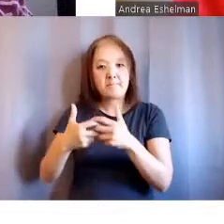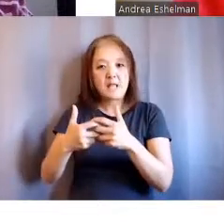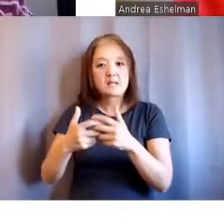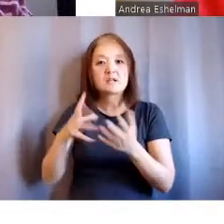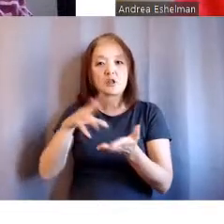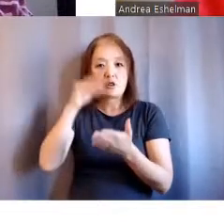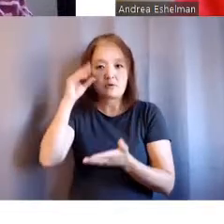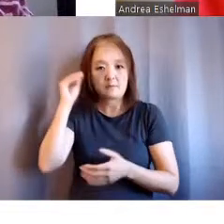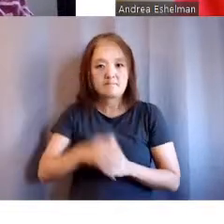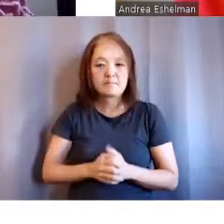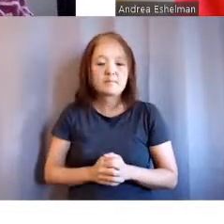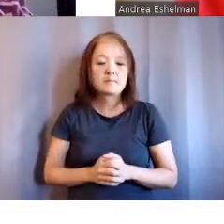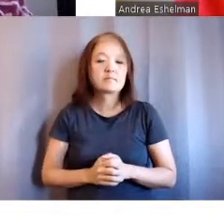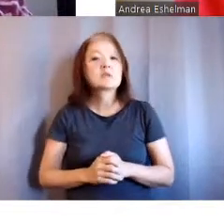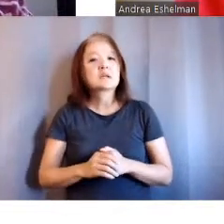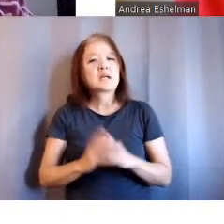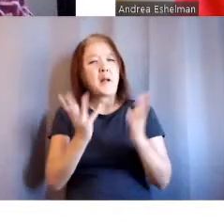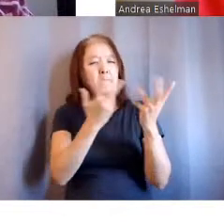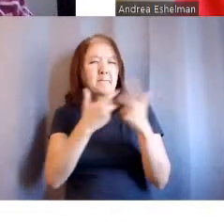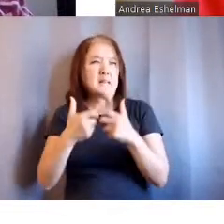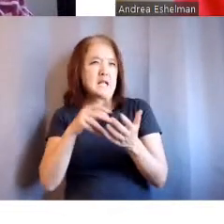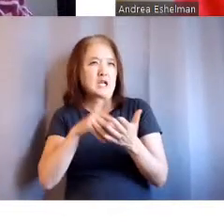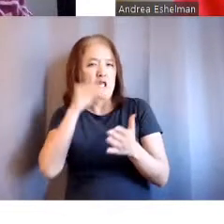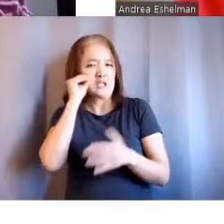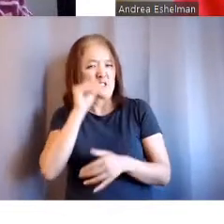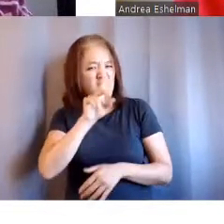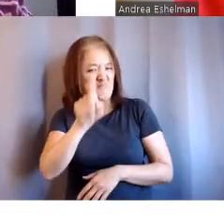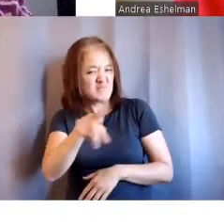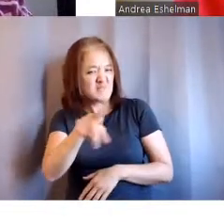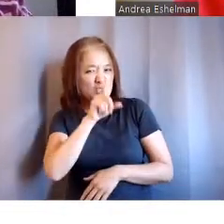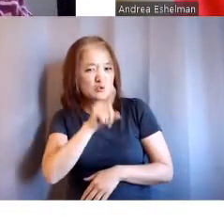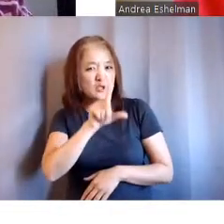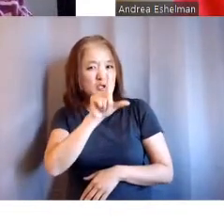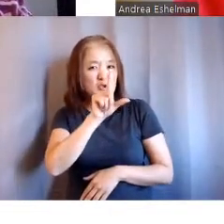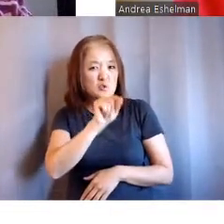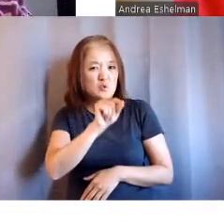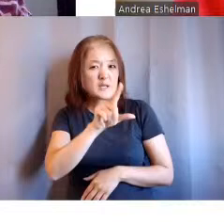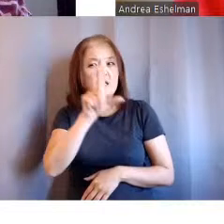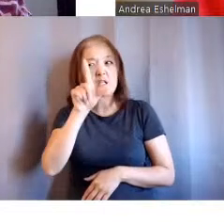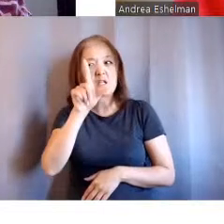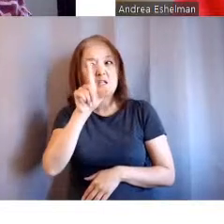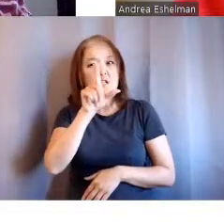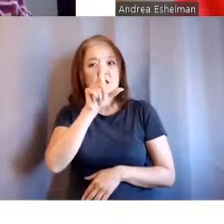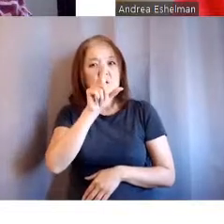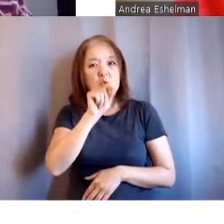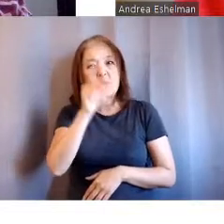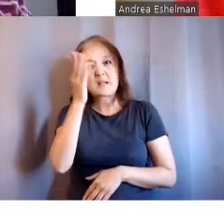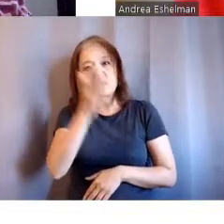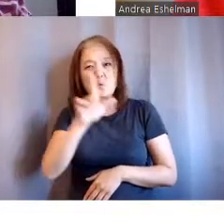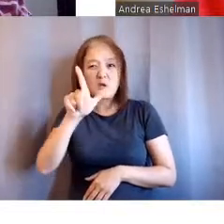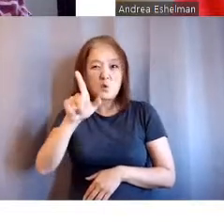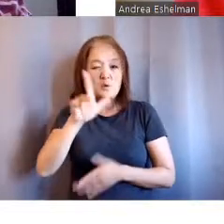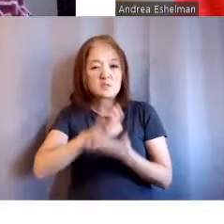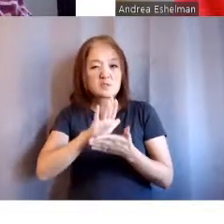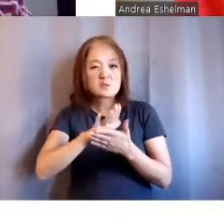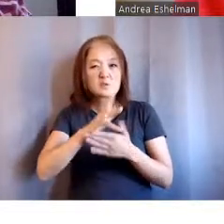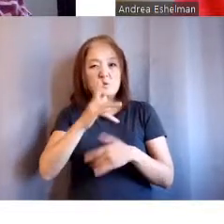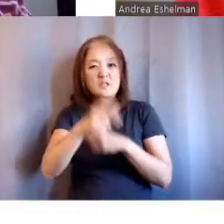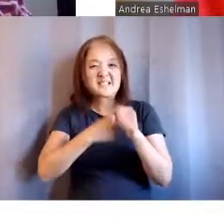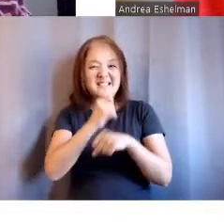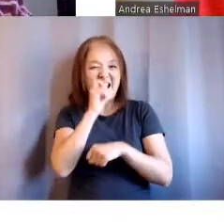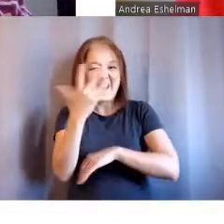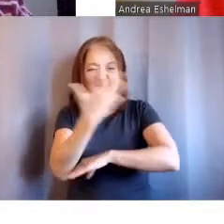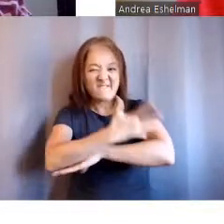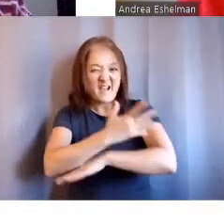So in terms of blended learning, is it true that the 2020-2021 school year will not be a 5-day week